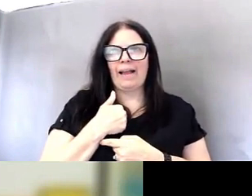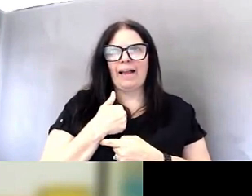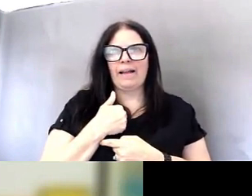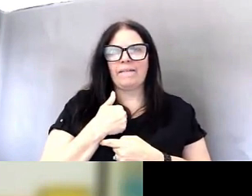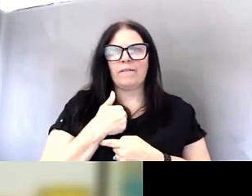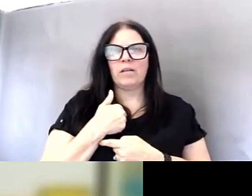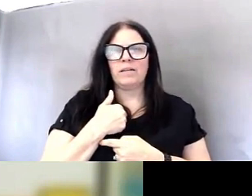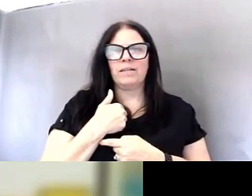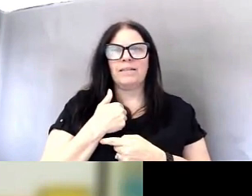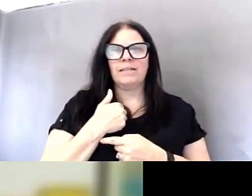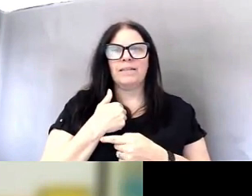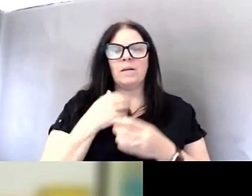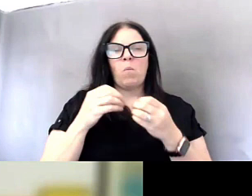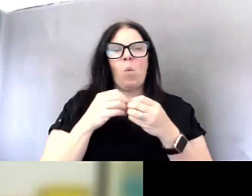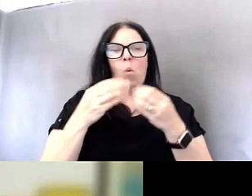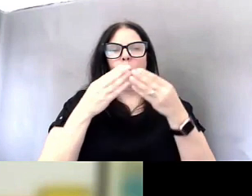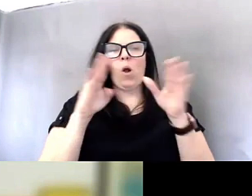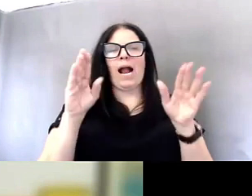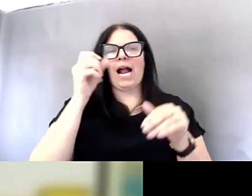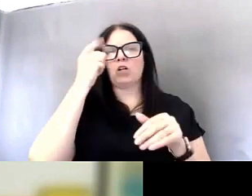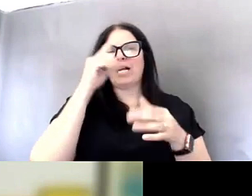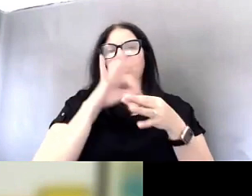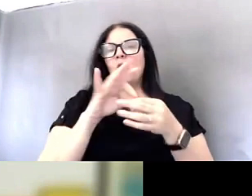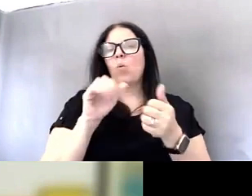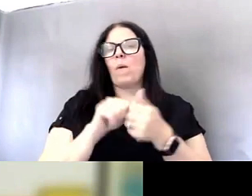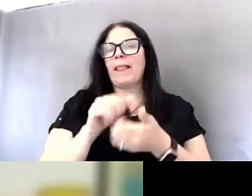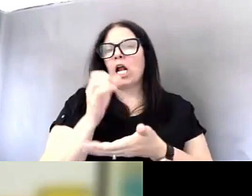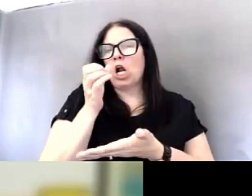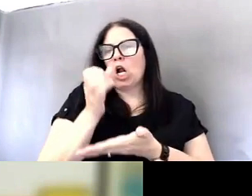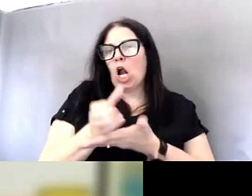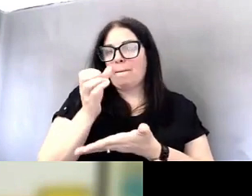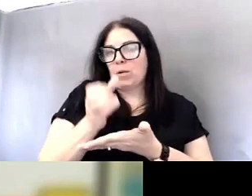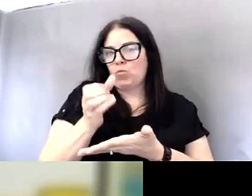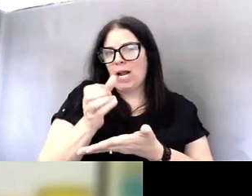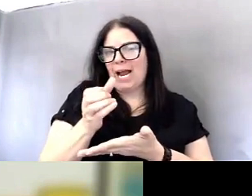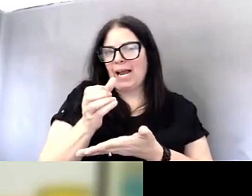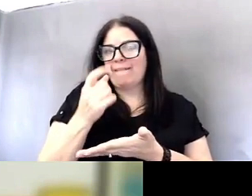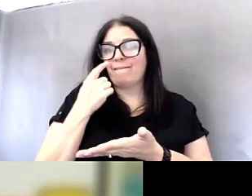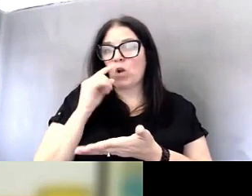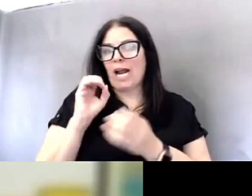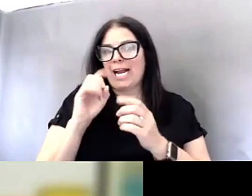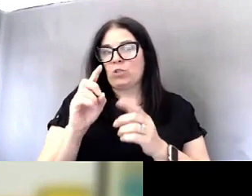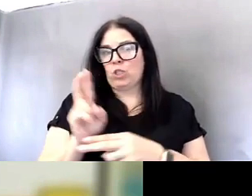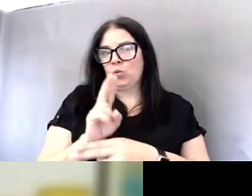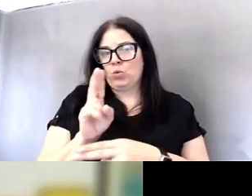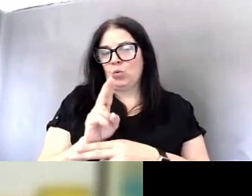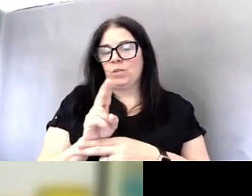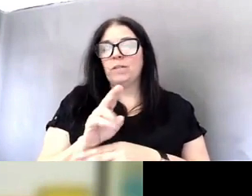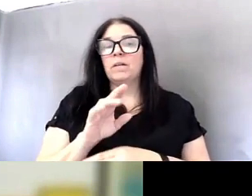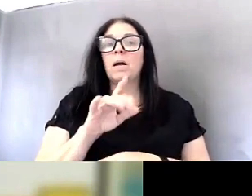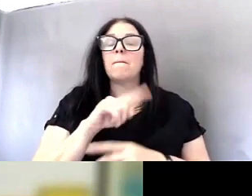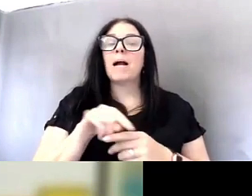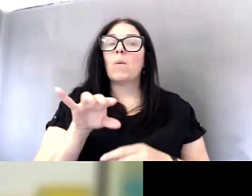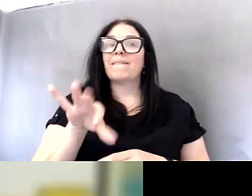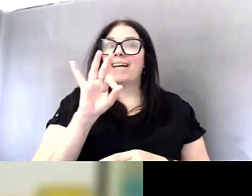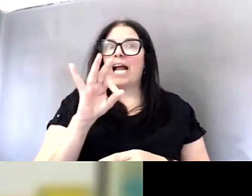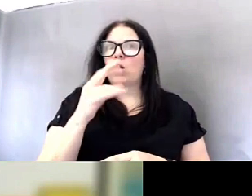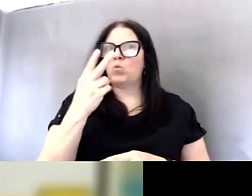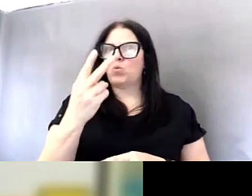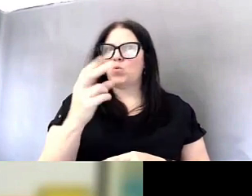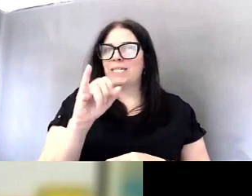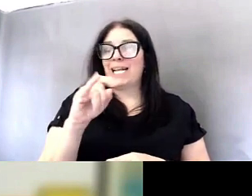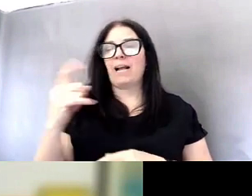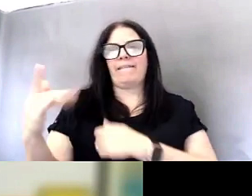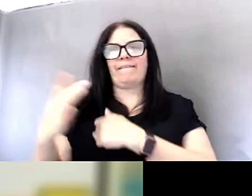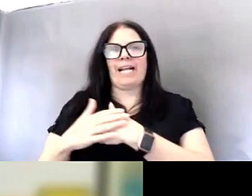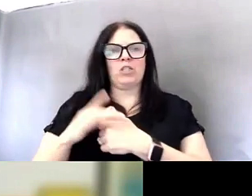for educational use. But what we found are two sites, thanks to one of our advisory members. One of them